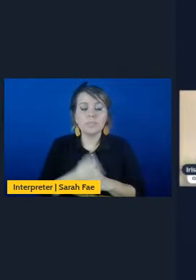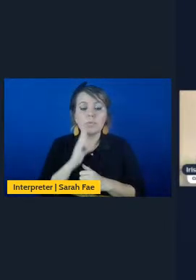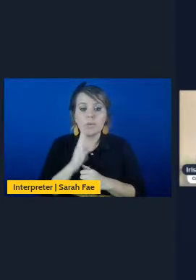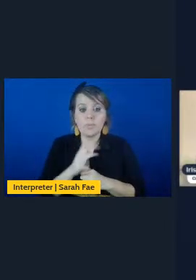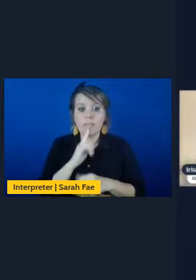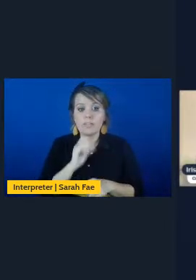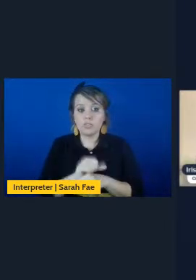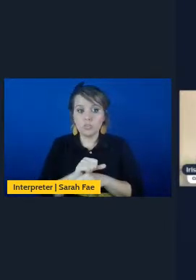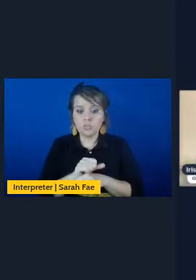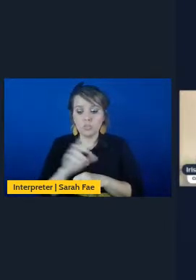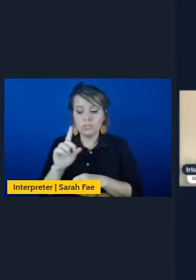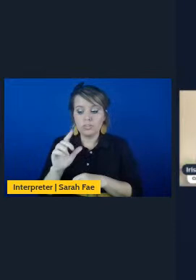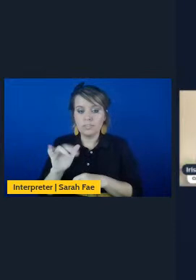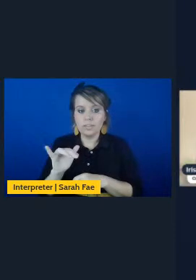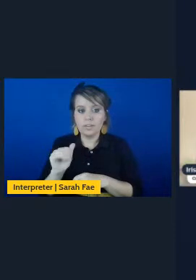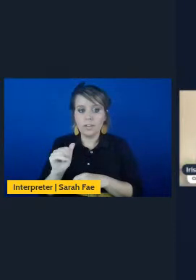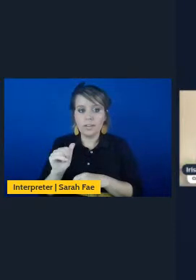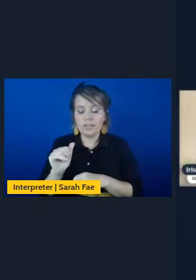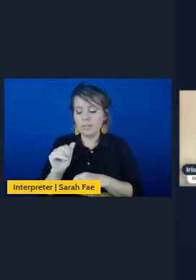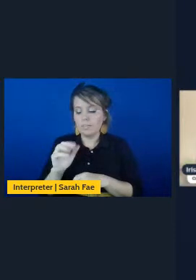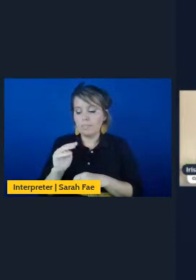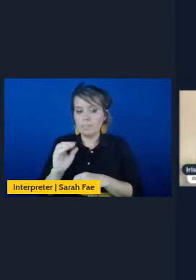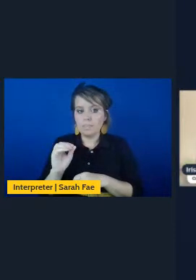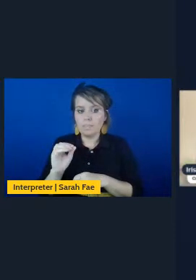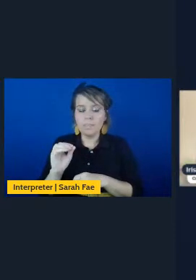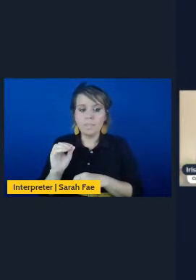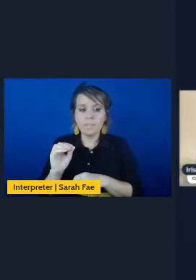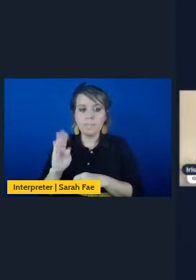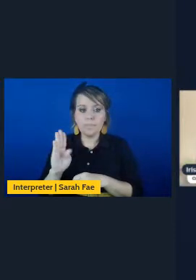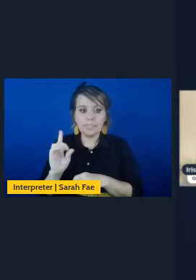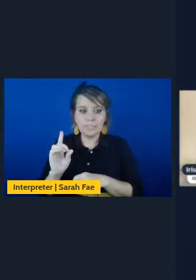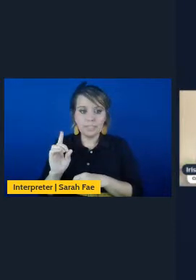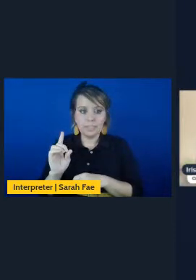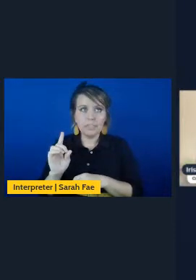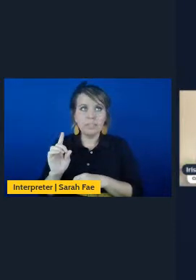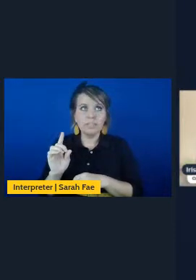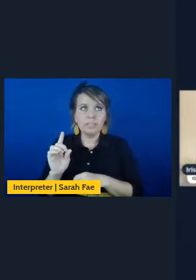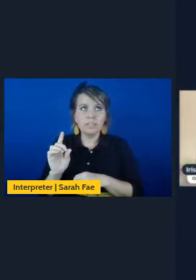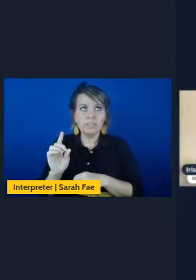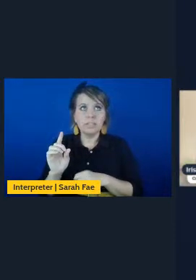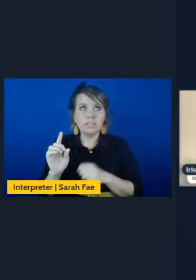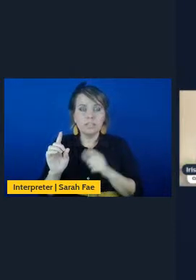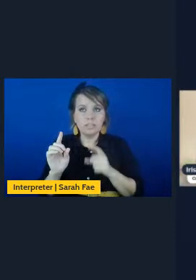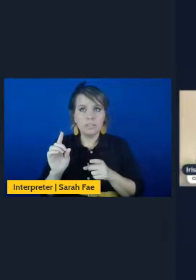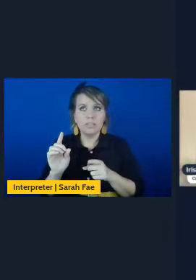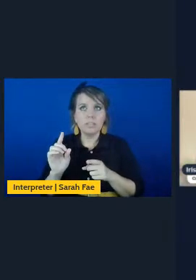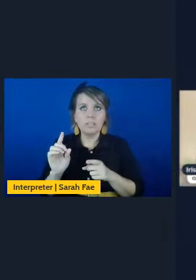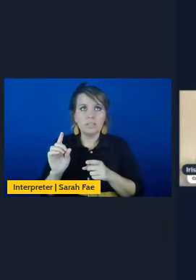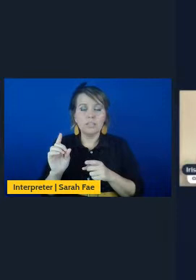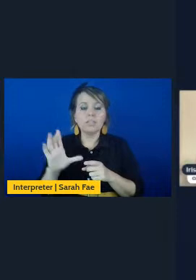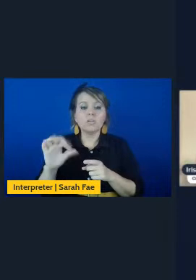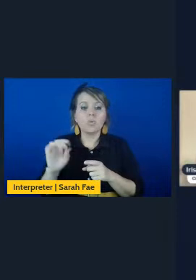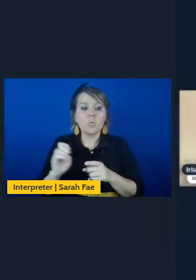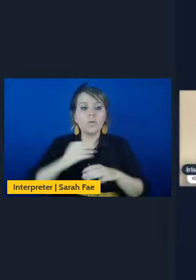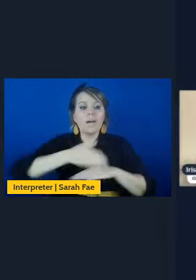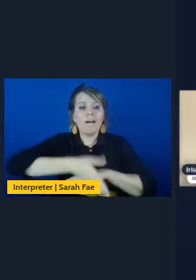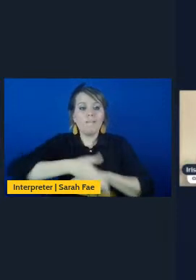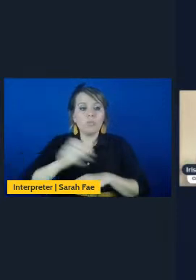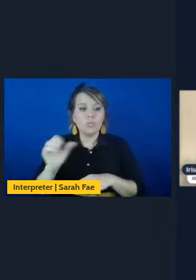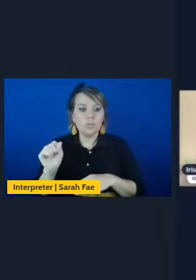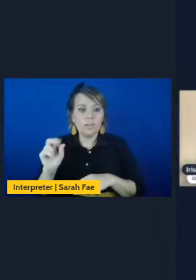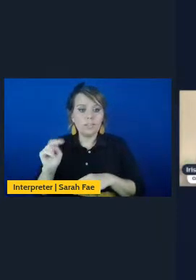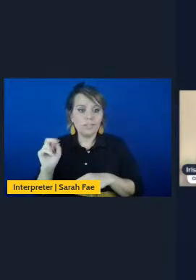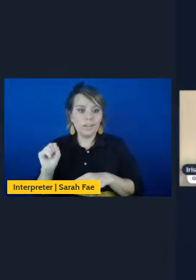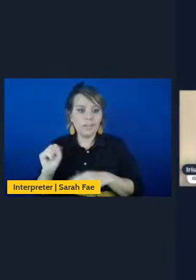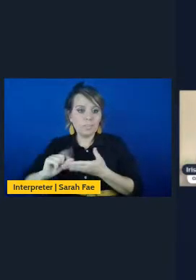the DynamoDB get item API call is called after the SNS publish